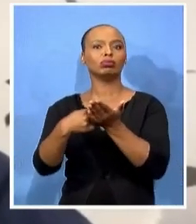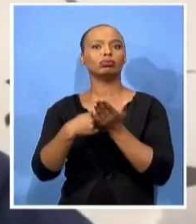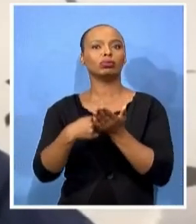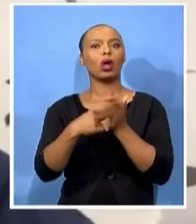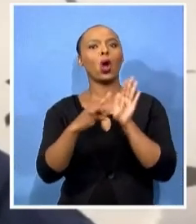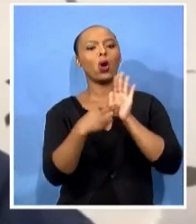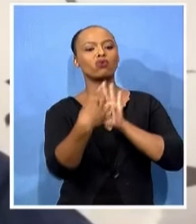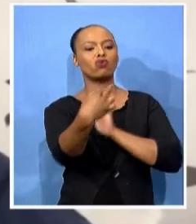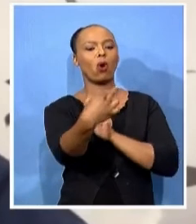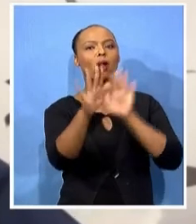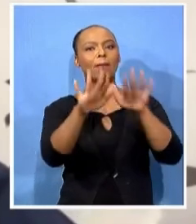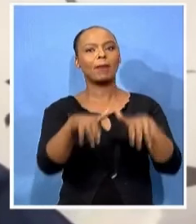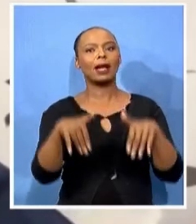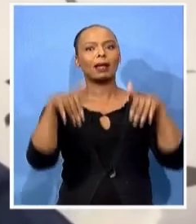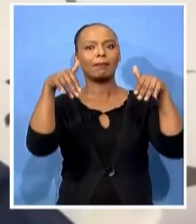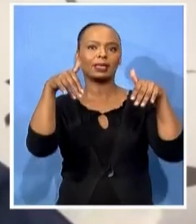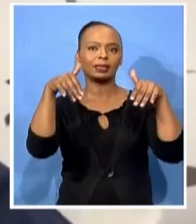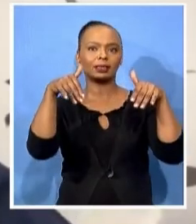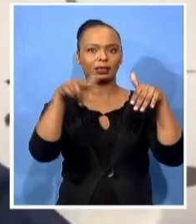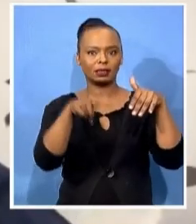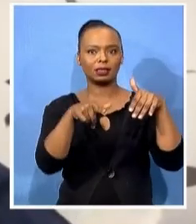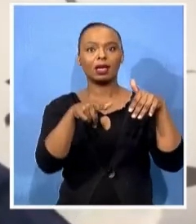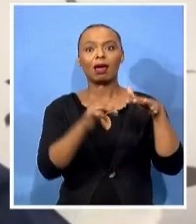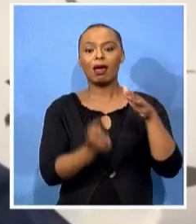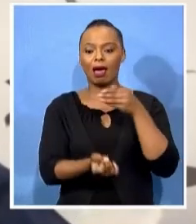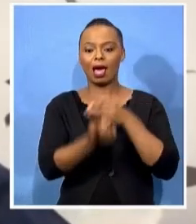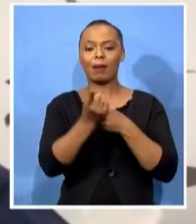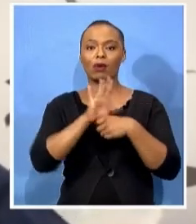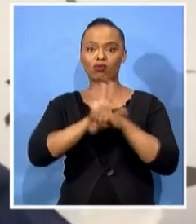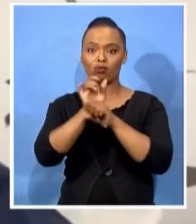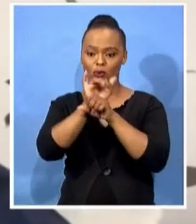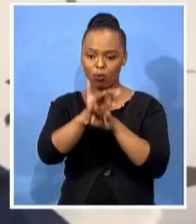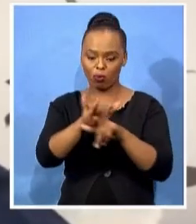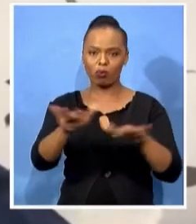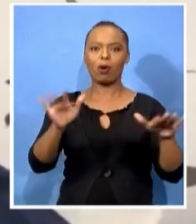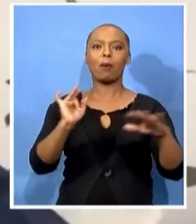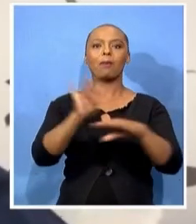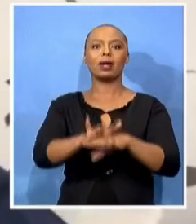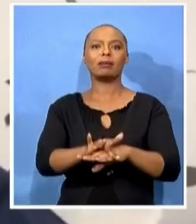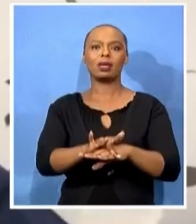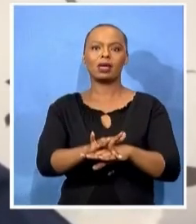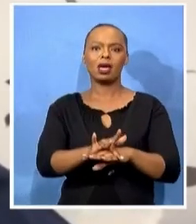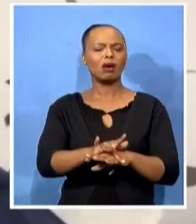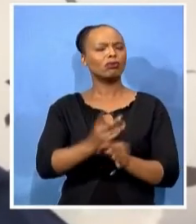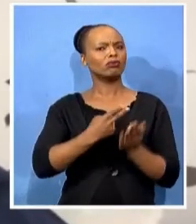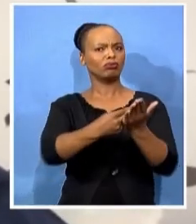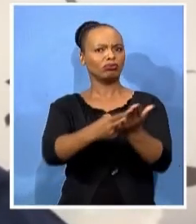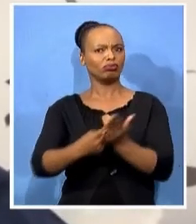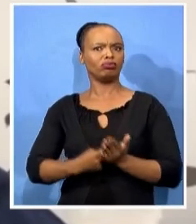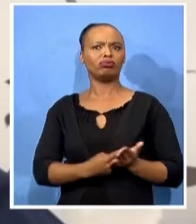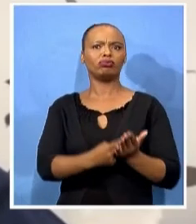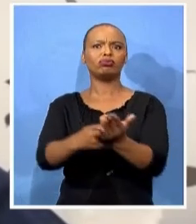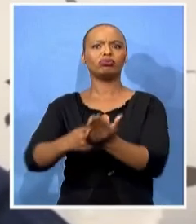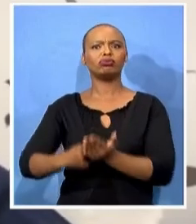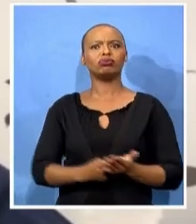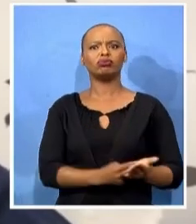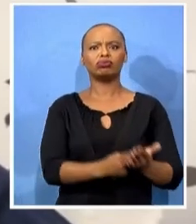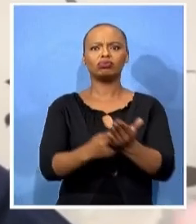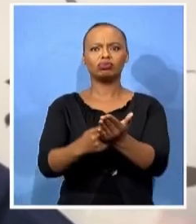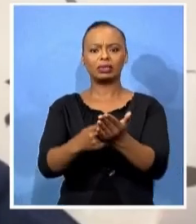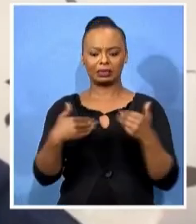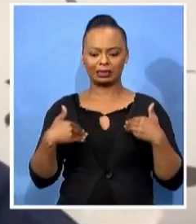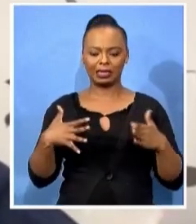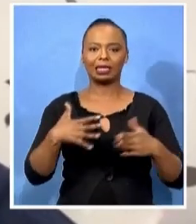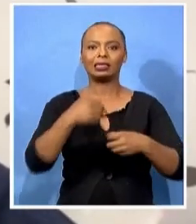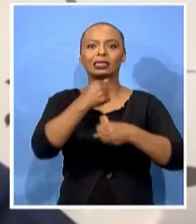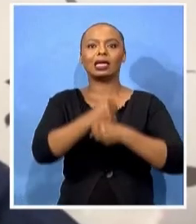Parliament during a pandemic. We had this whole conversation at the beginning of the year when we were first dealing with the pandemic. And it's